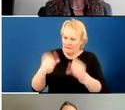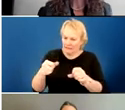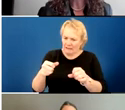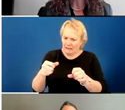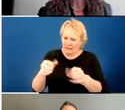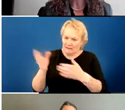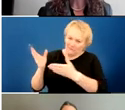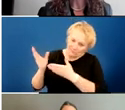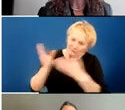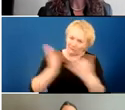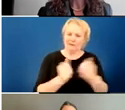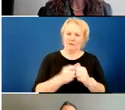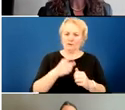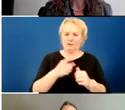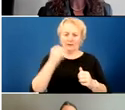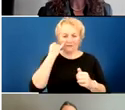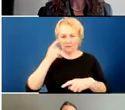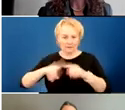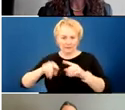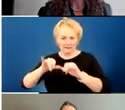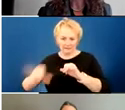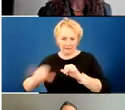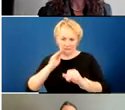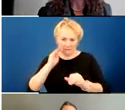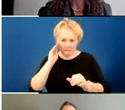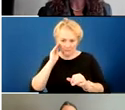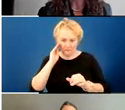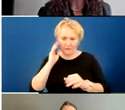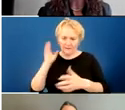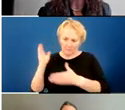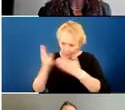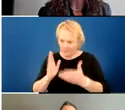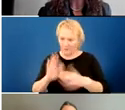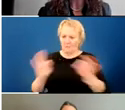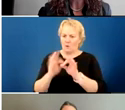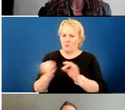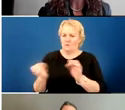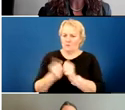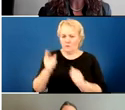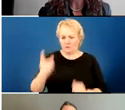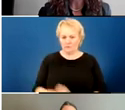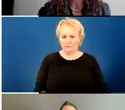to, bring those with you if you're not going to be able to be in your home and having to evacuate.